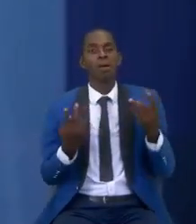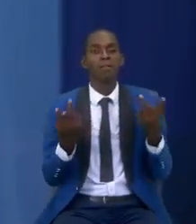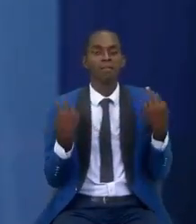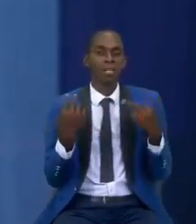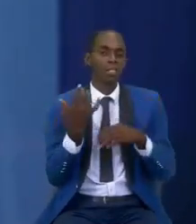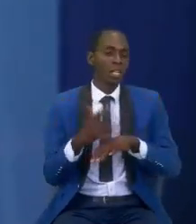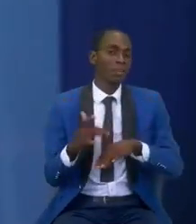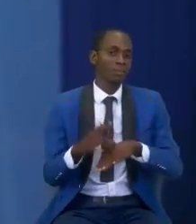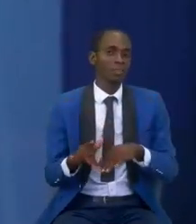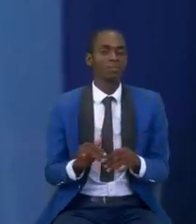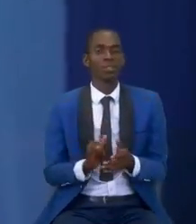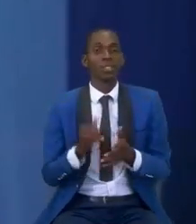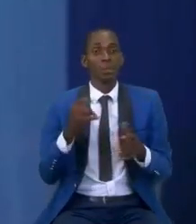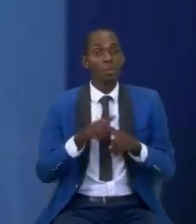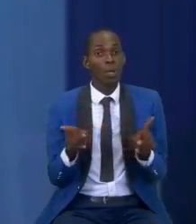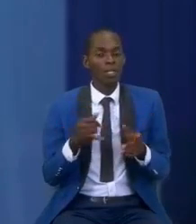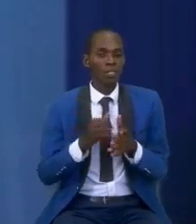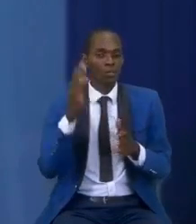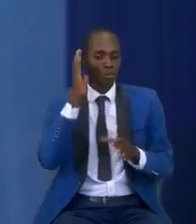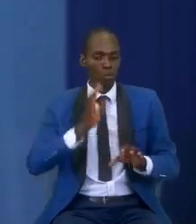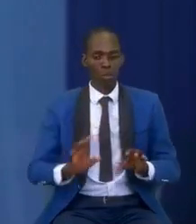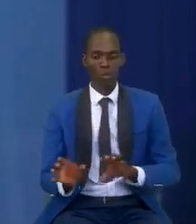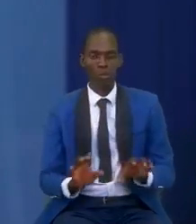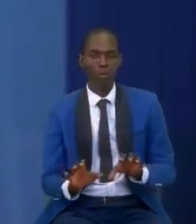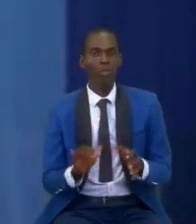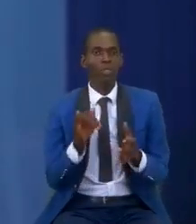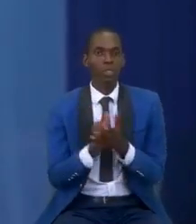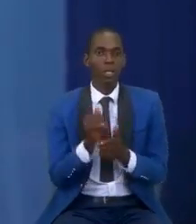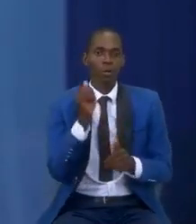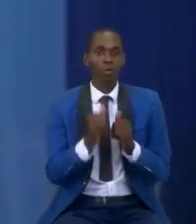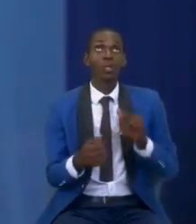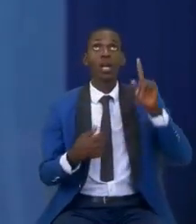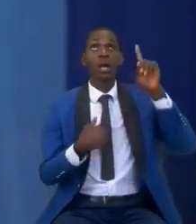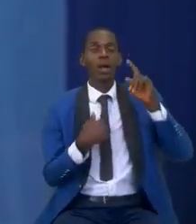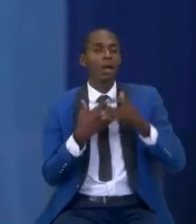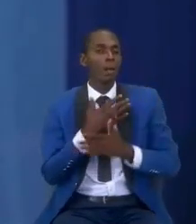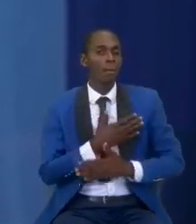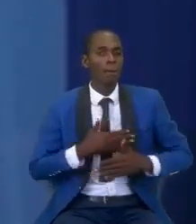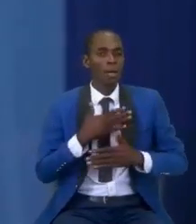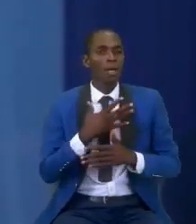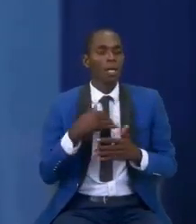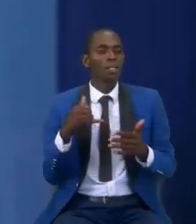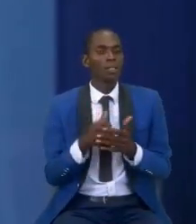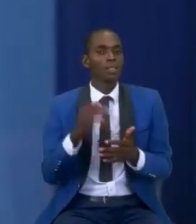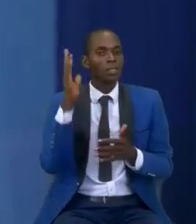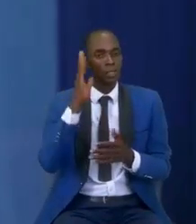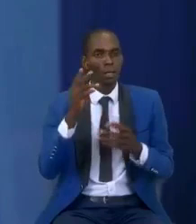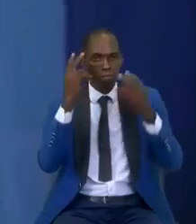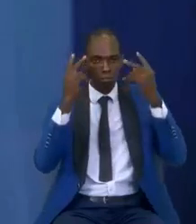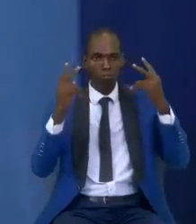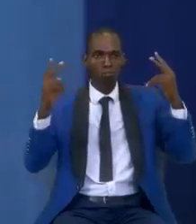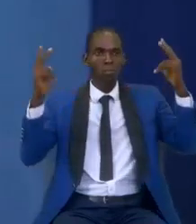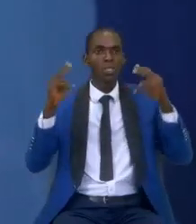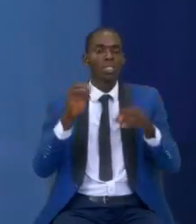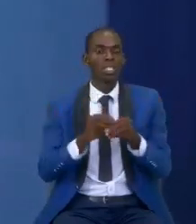please, and it shall prosper in the thing whereto I sent it. The word of God